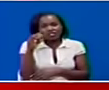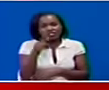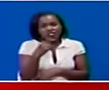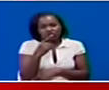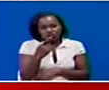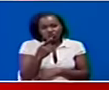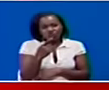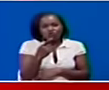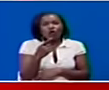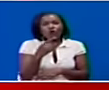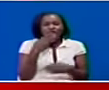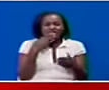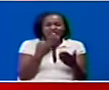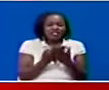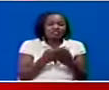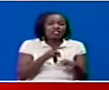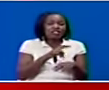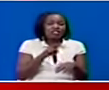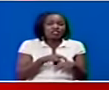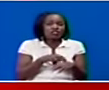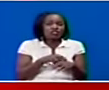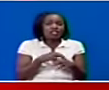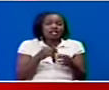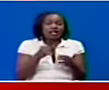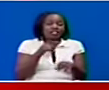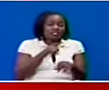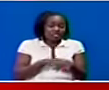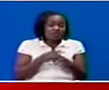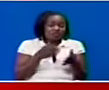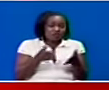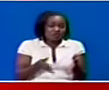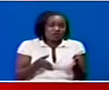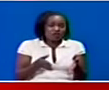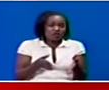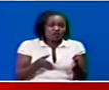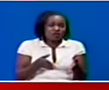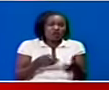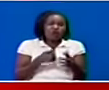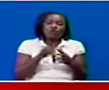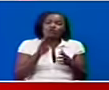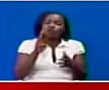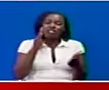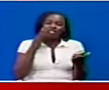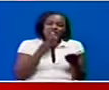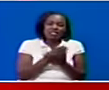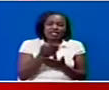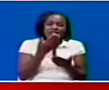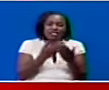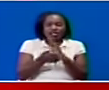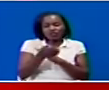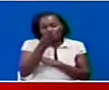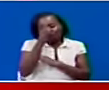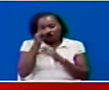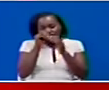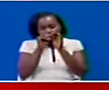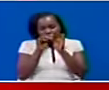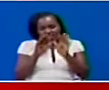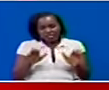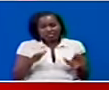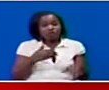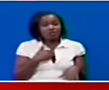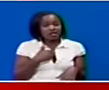grateful as a nation, and I think it's important even at this point in time to be sincere and thank God for the blessings that we